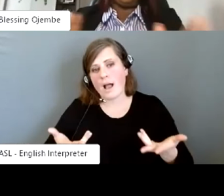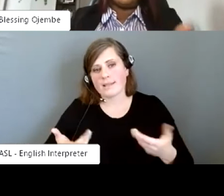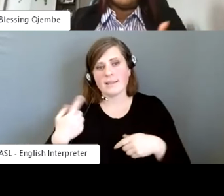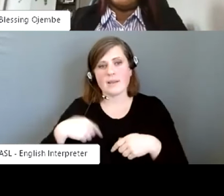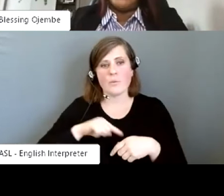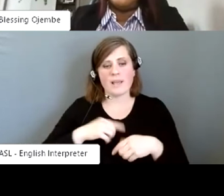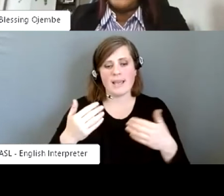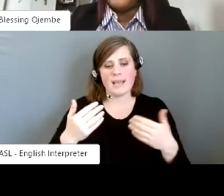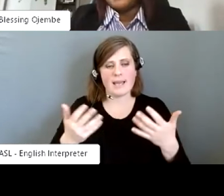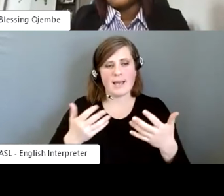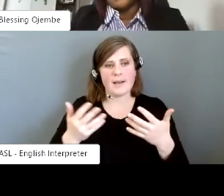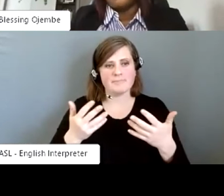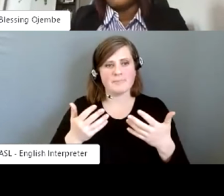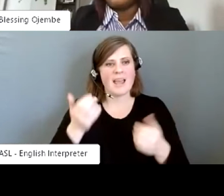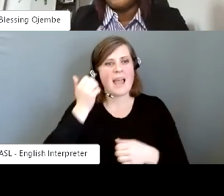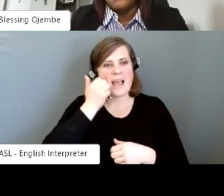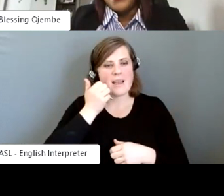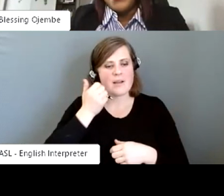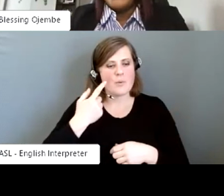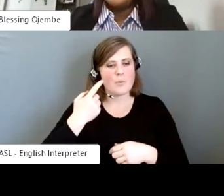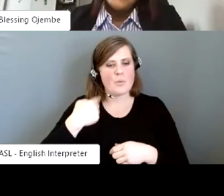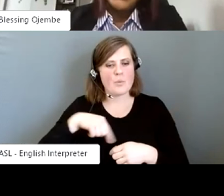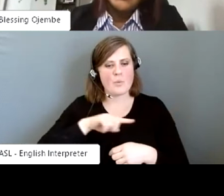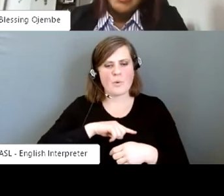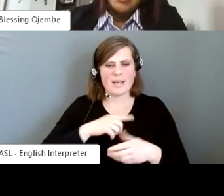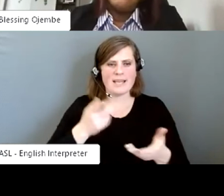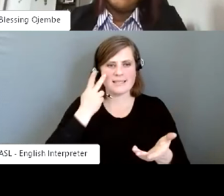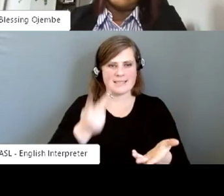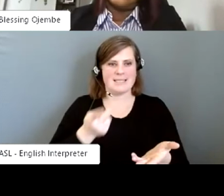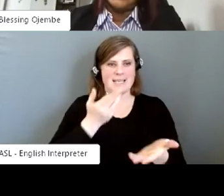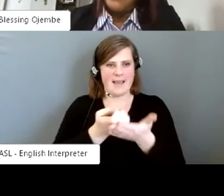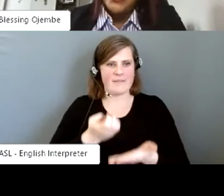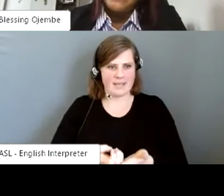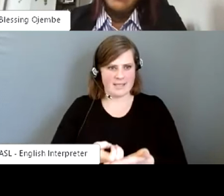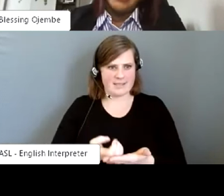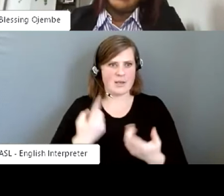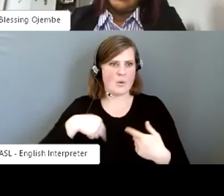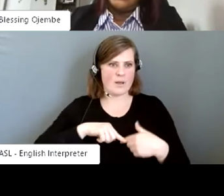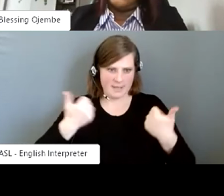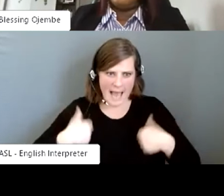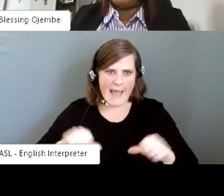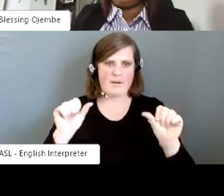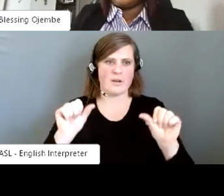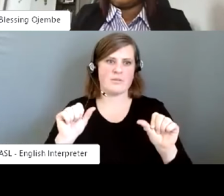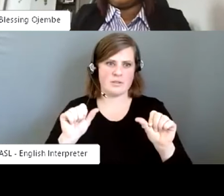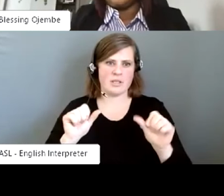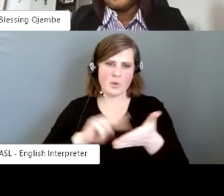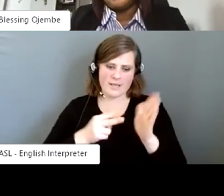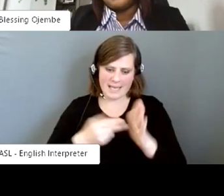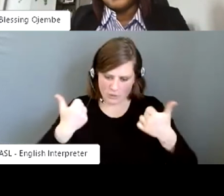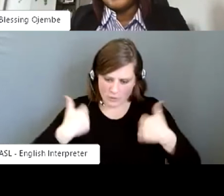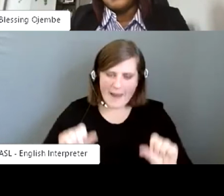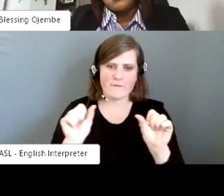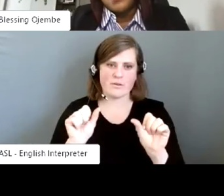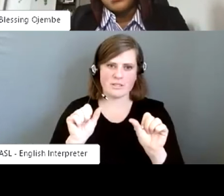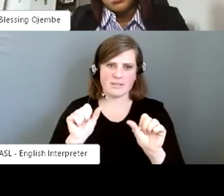also want to note that available evidence calls for intentional efforts in our commitments to the improvement of